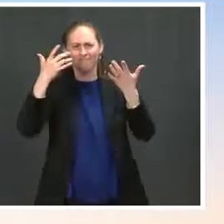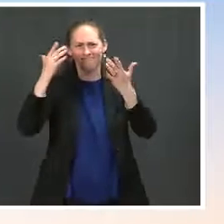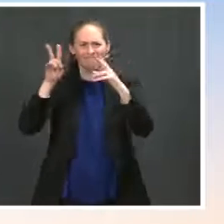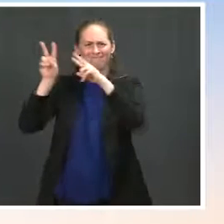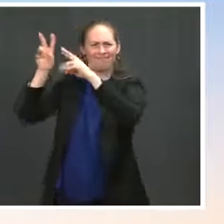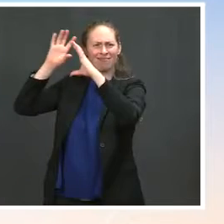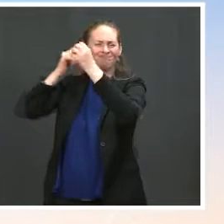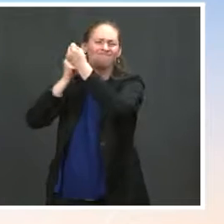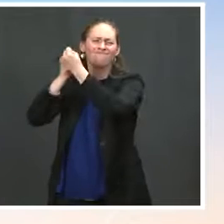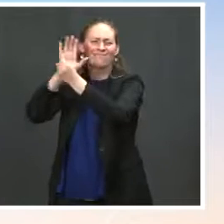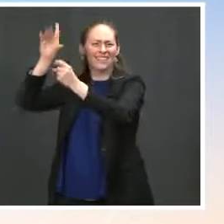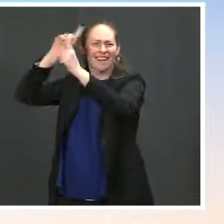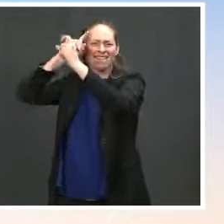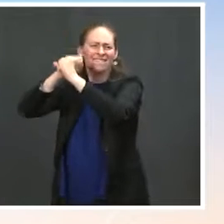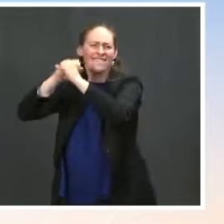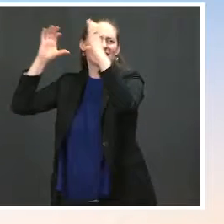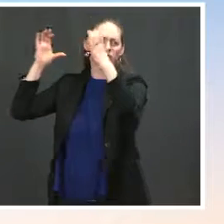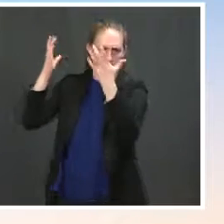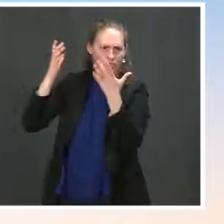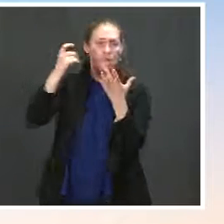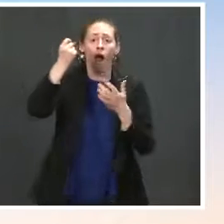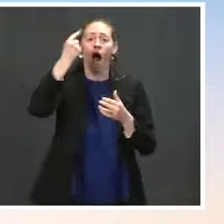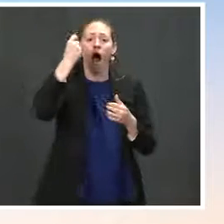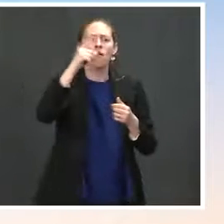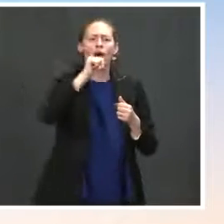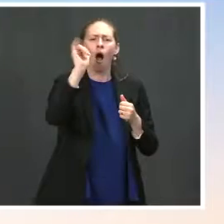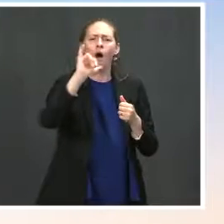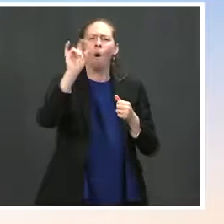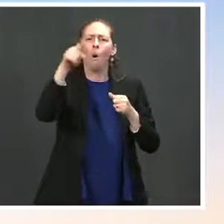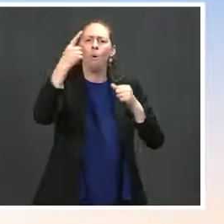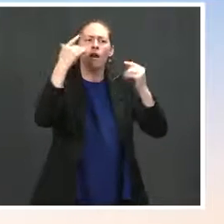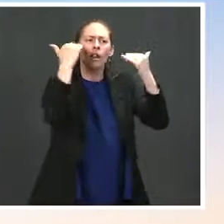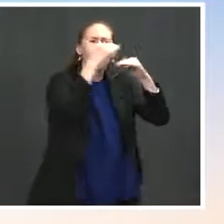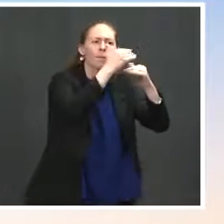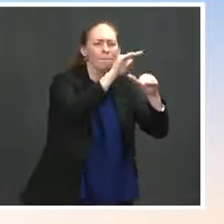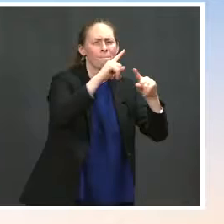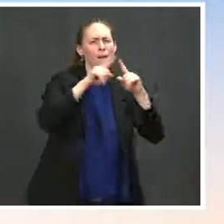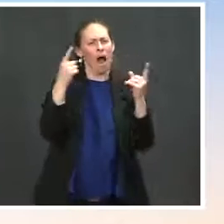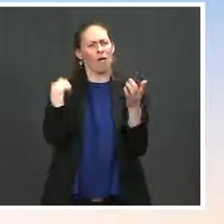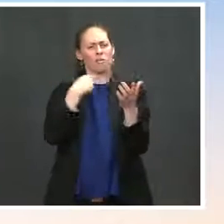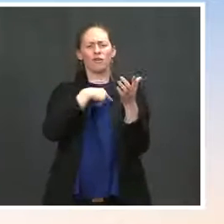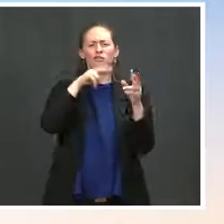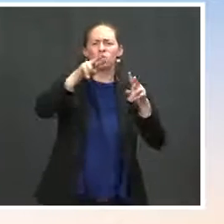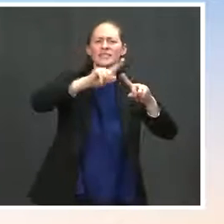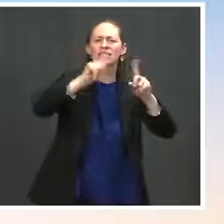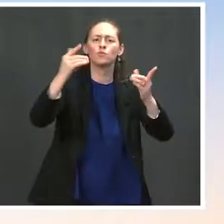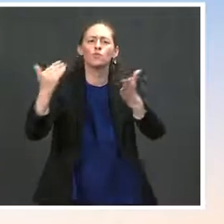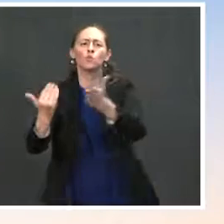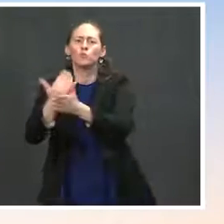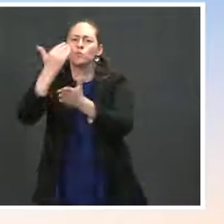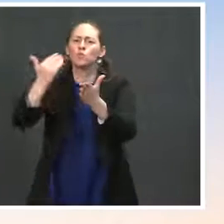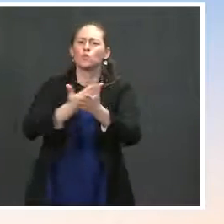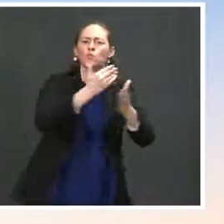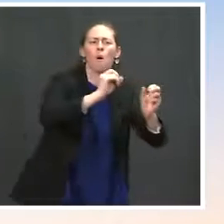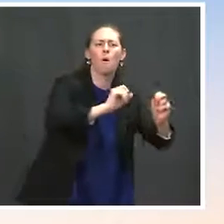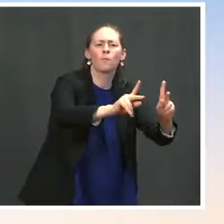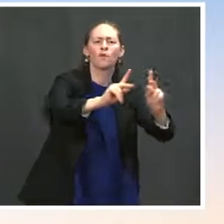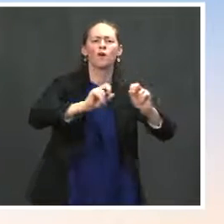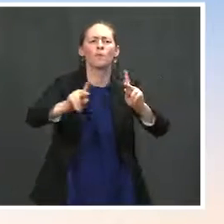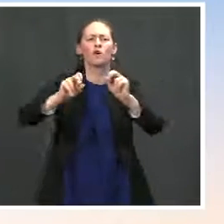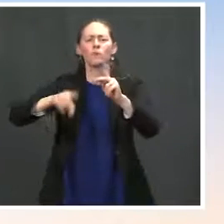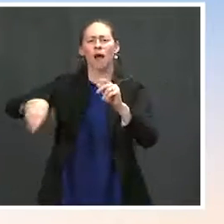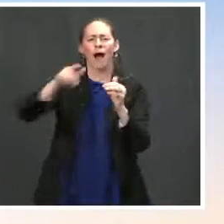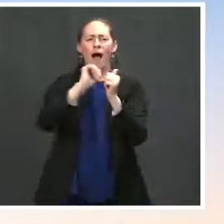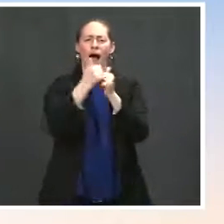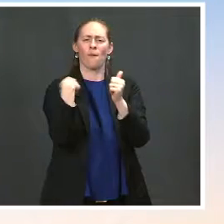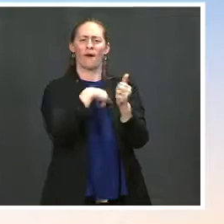just to develop the target, but to unlock the opportunity that achieving this target represents. Because